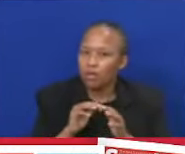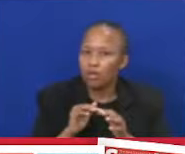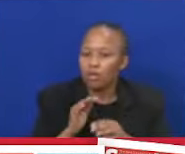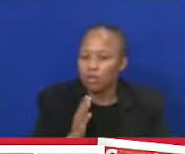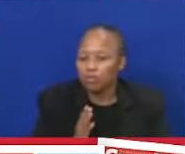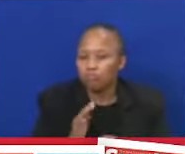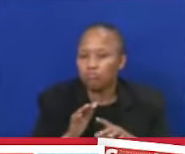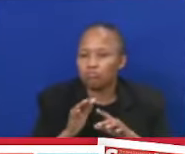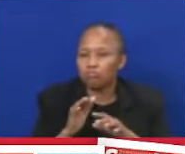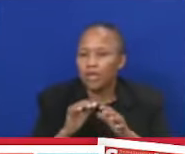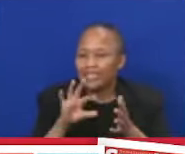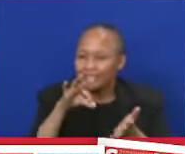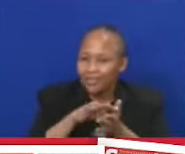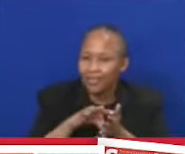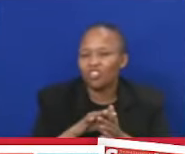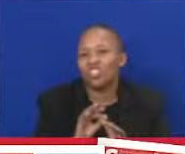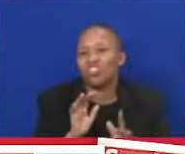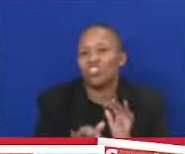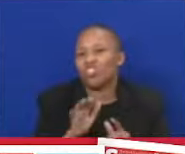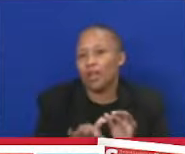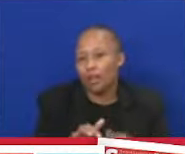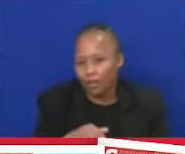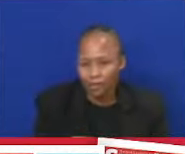And furthermore, I